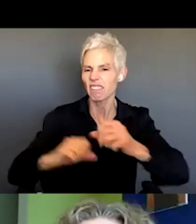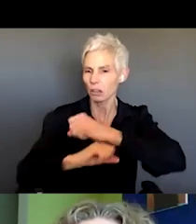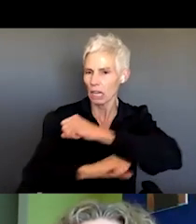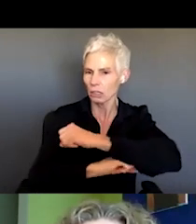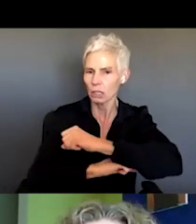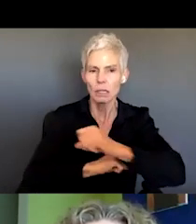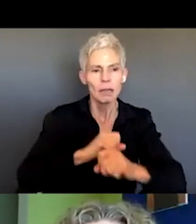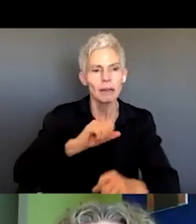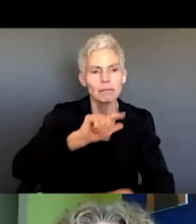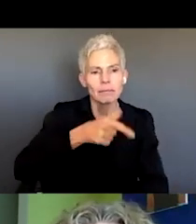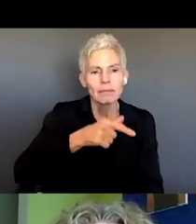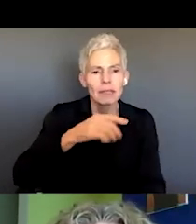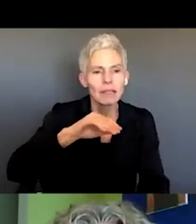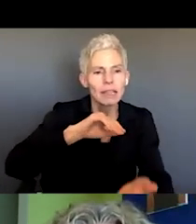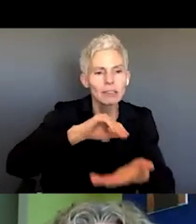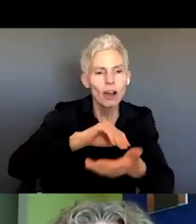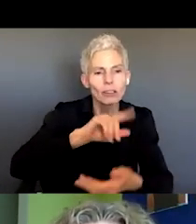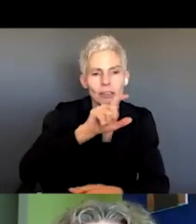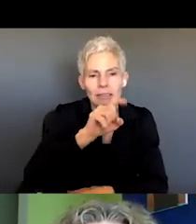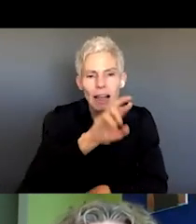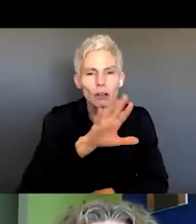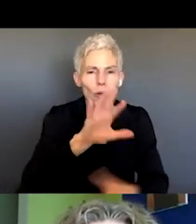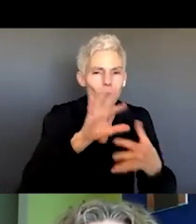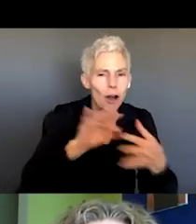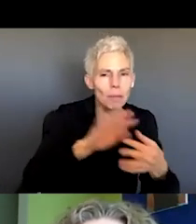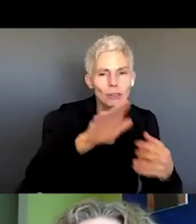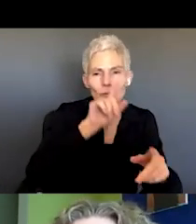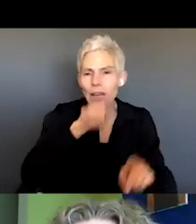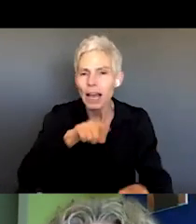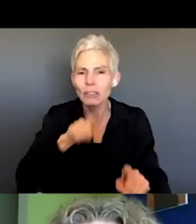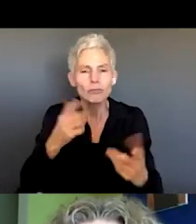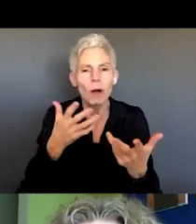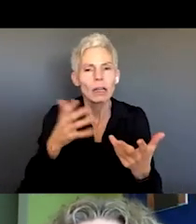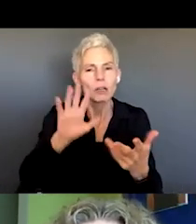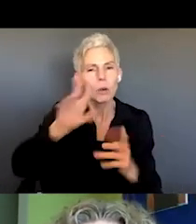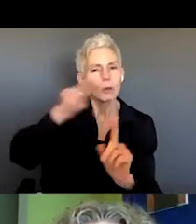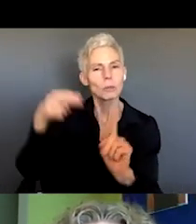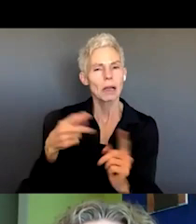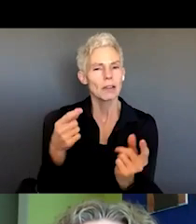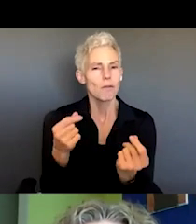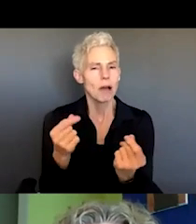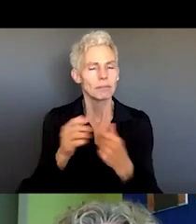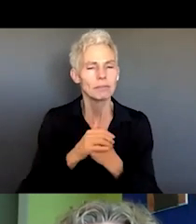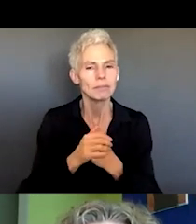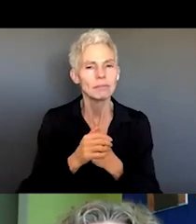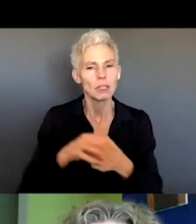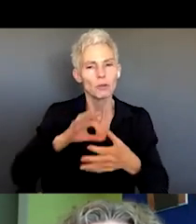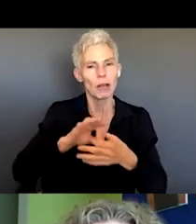are some comments, reactions, and your perspective on the